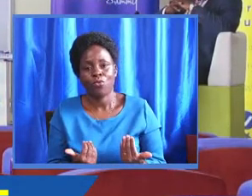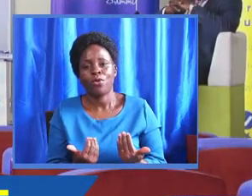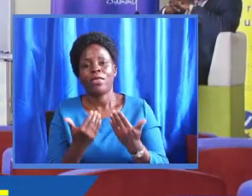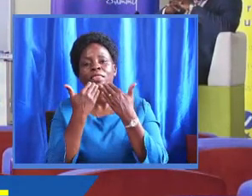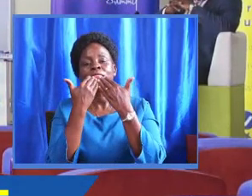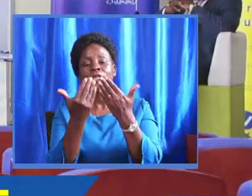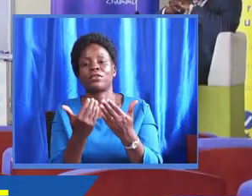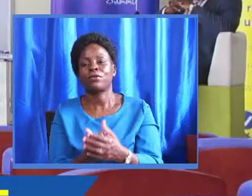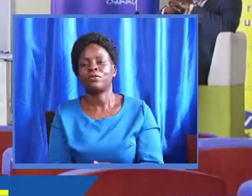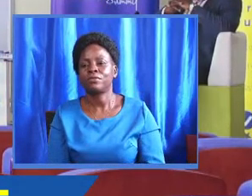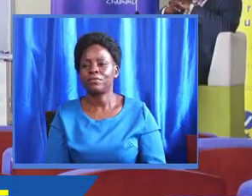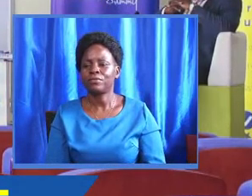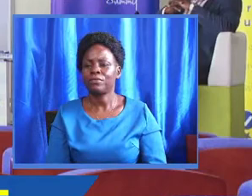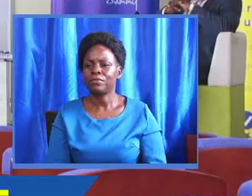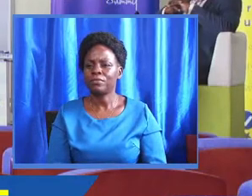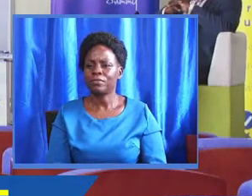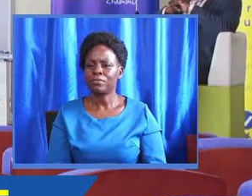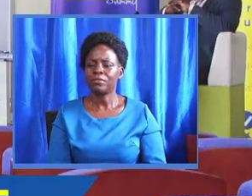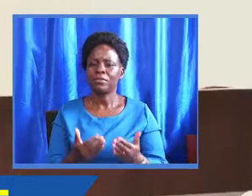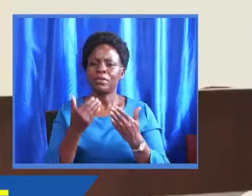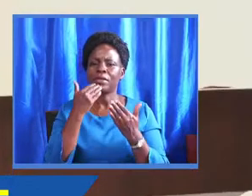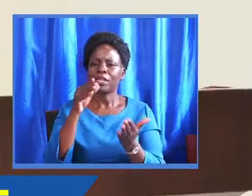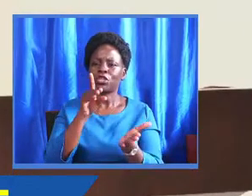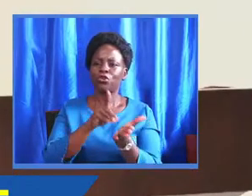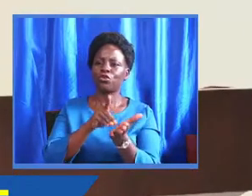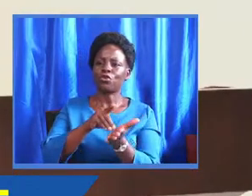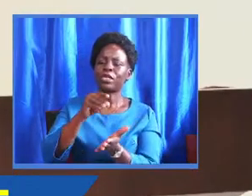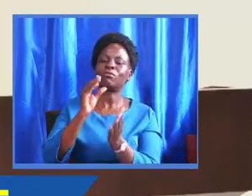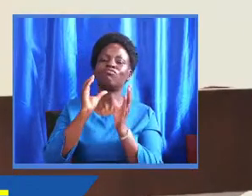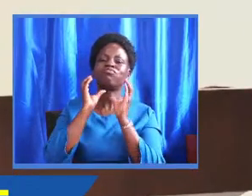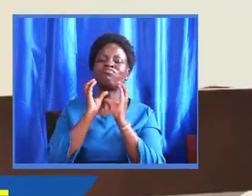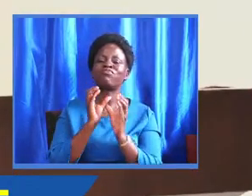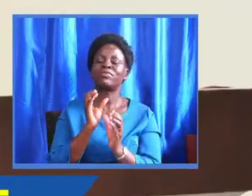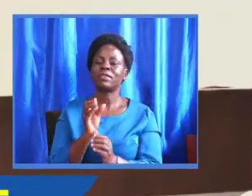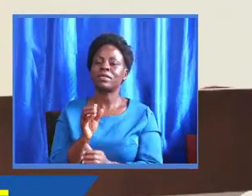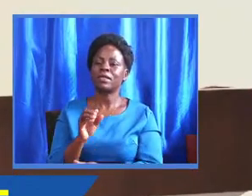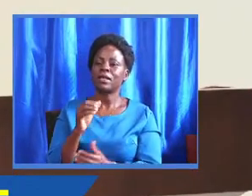Thank you. Thank you, Dr. Sudil. Irene?